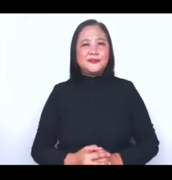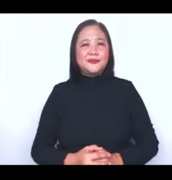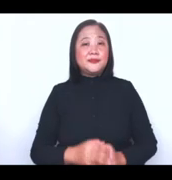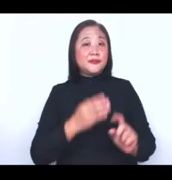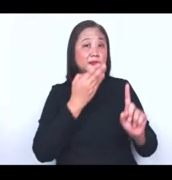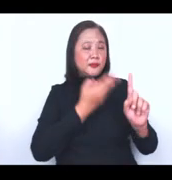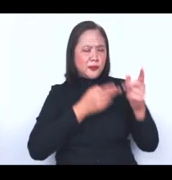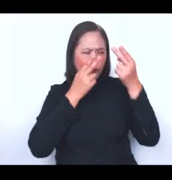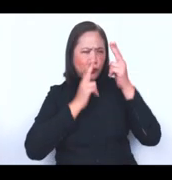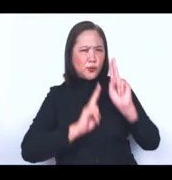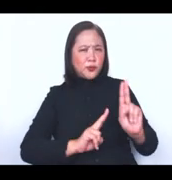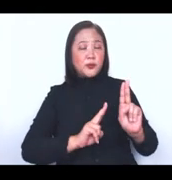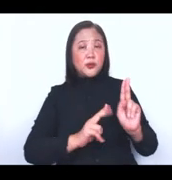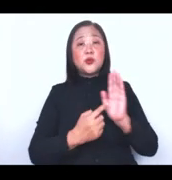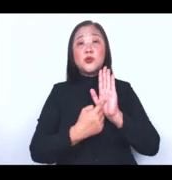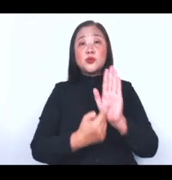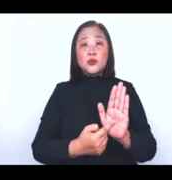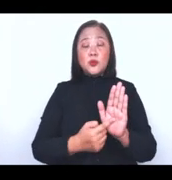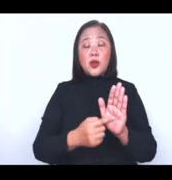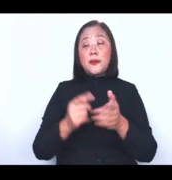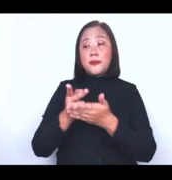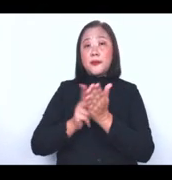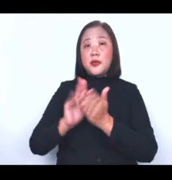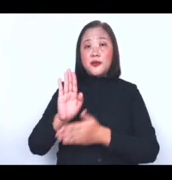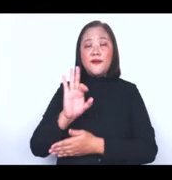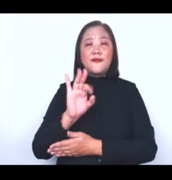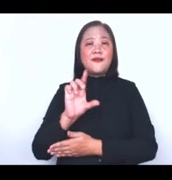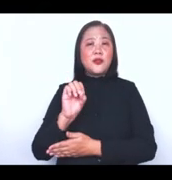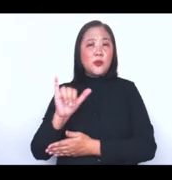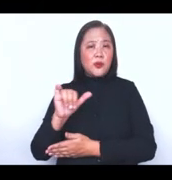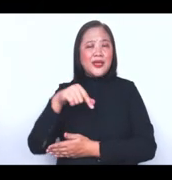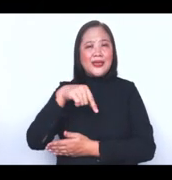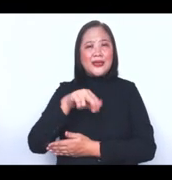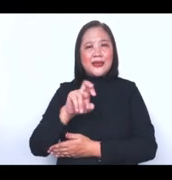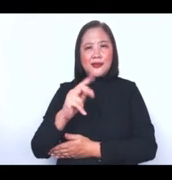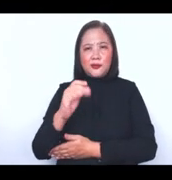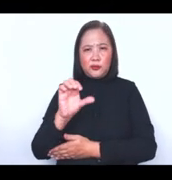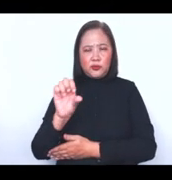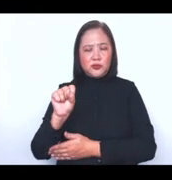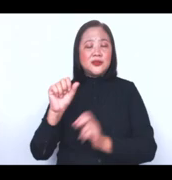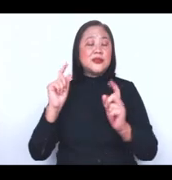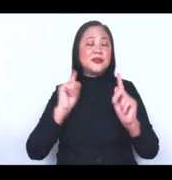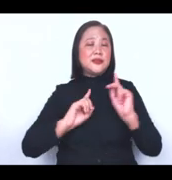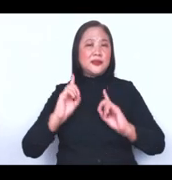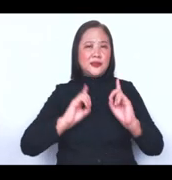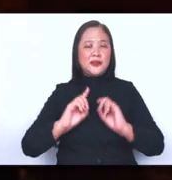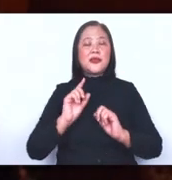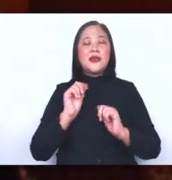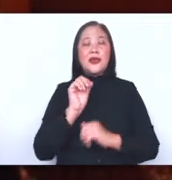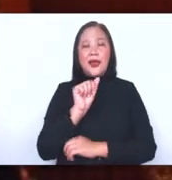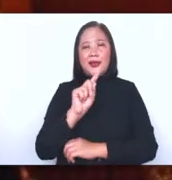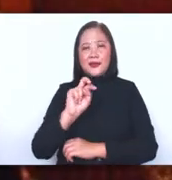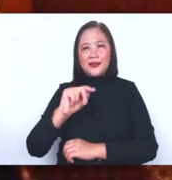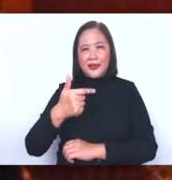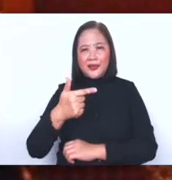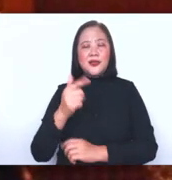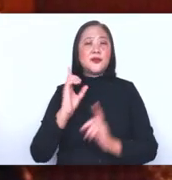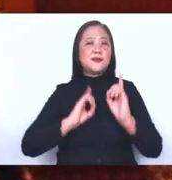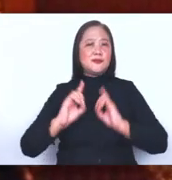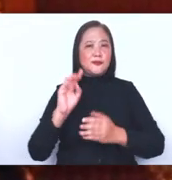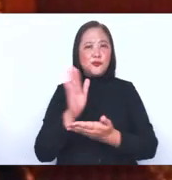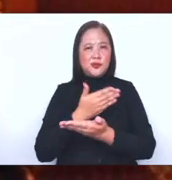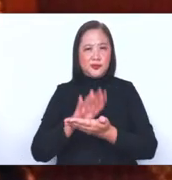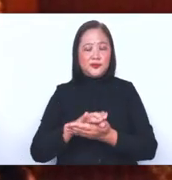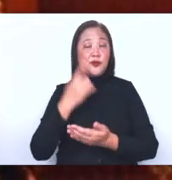Our tribute features an excerpt from Floyd Quintus's Atang Dulang May Musika, first produced